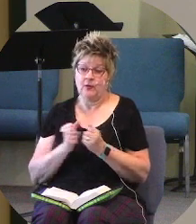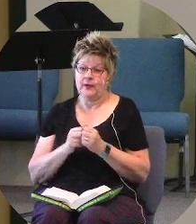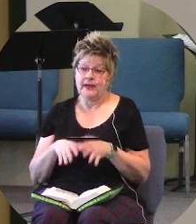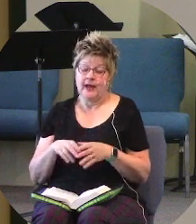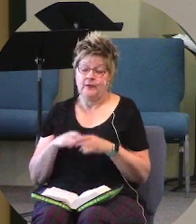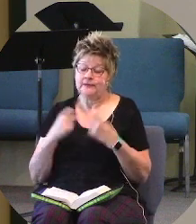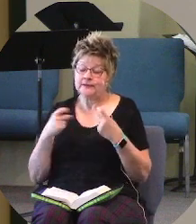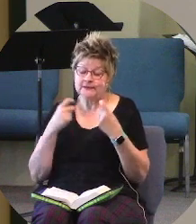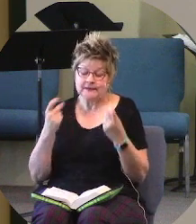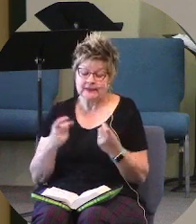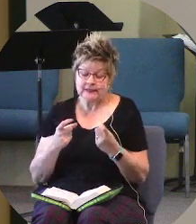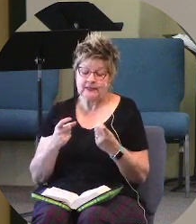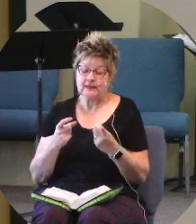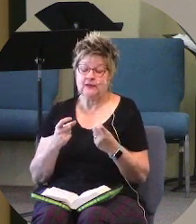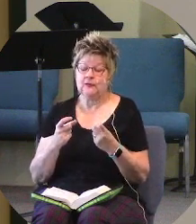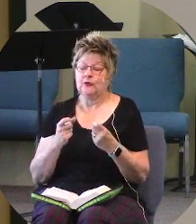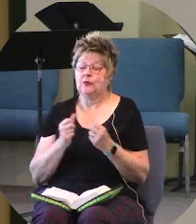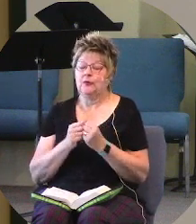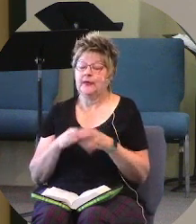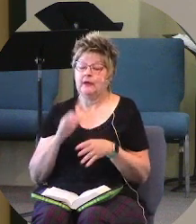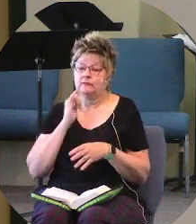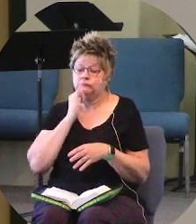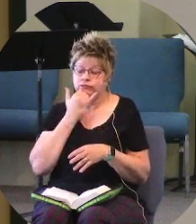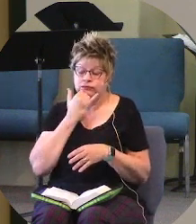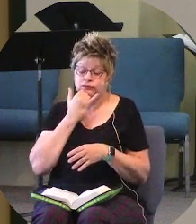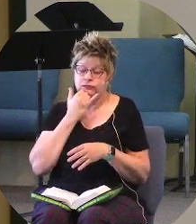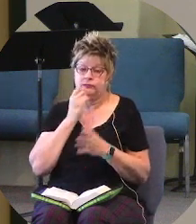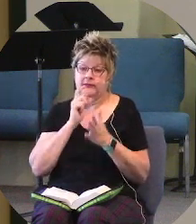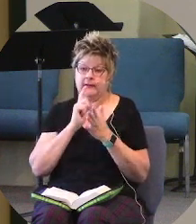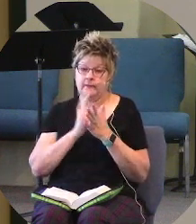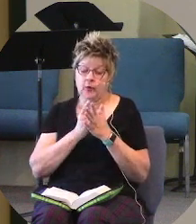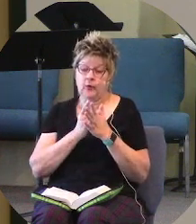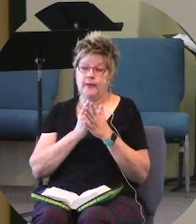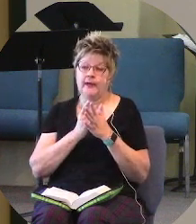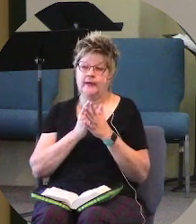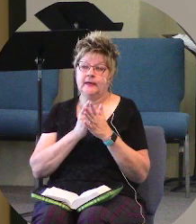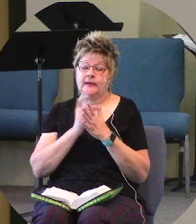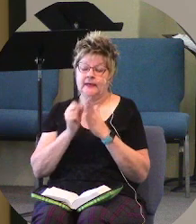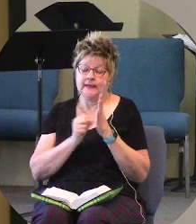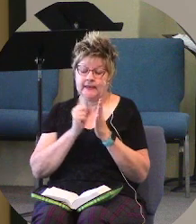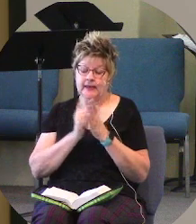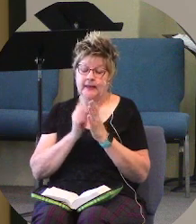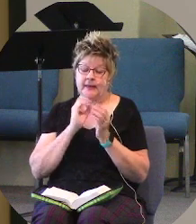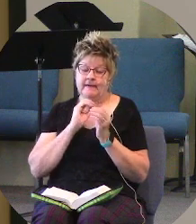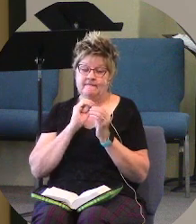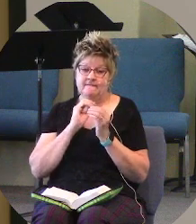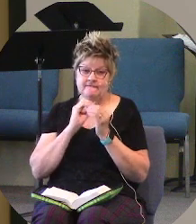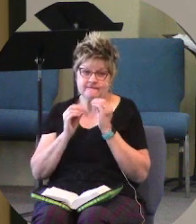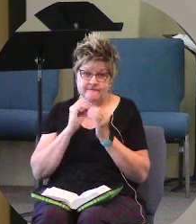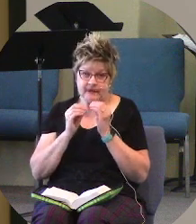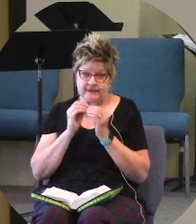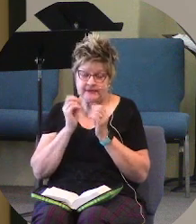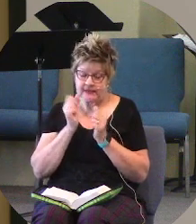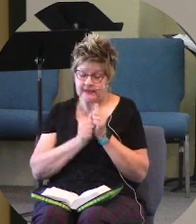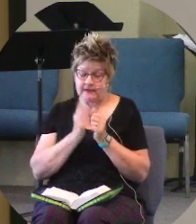error. But that moment in time fixed everything